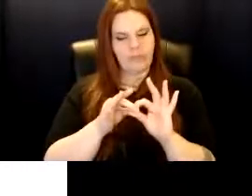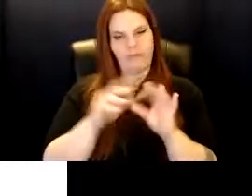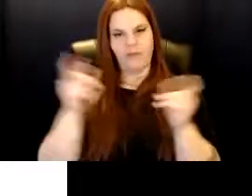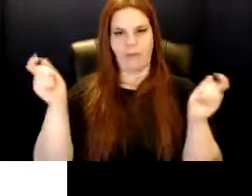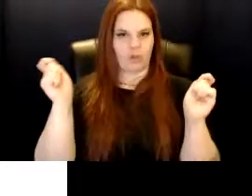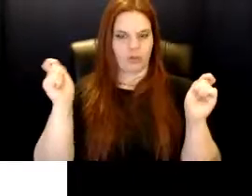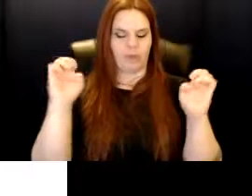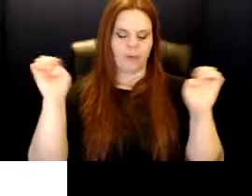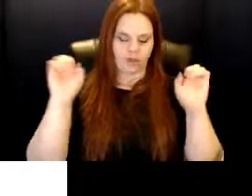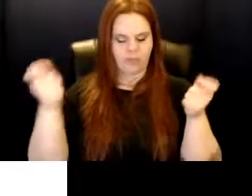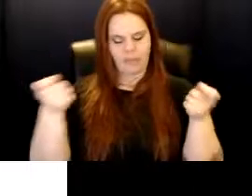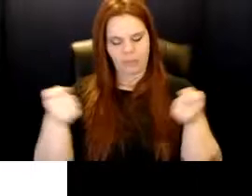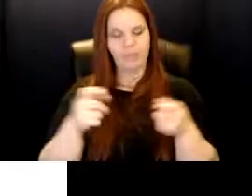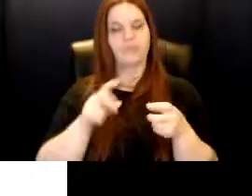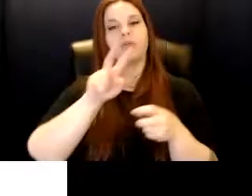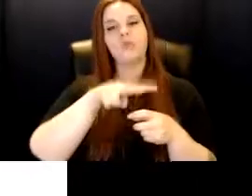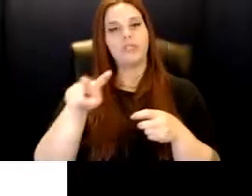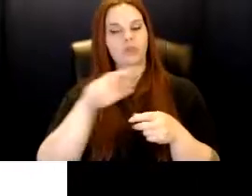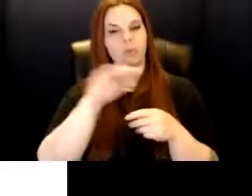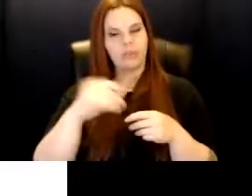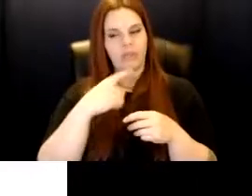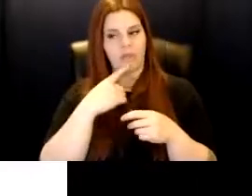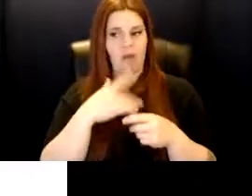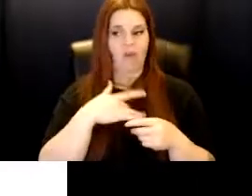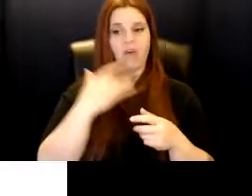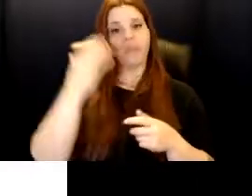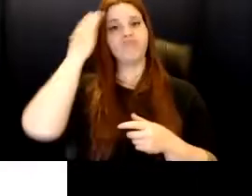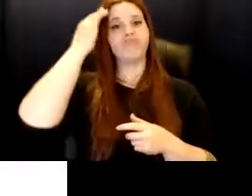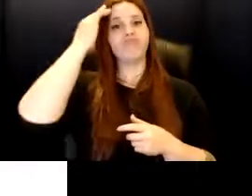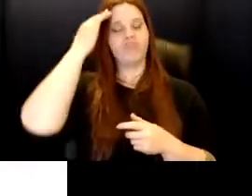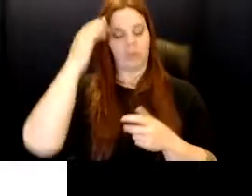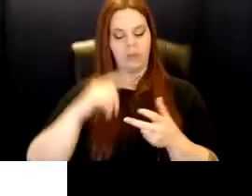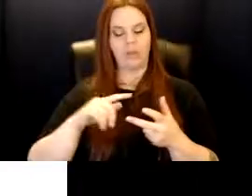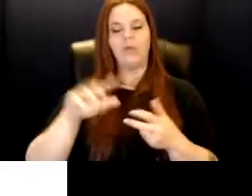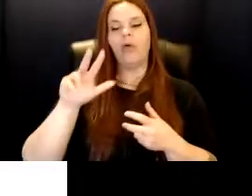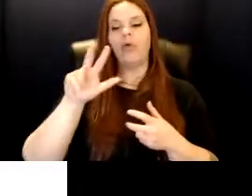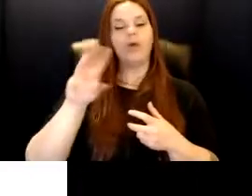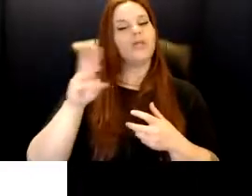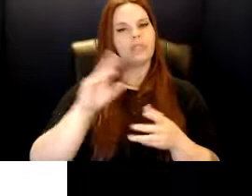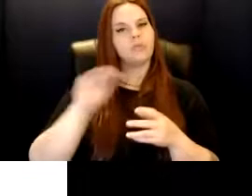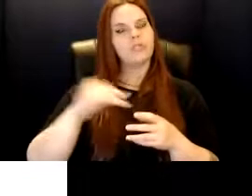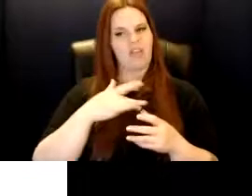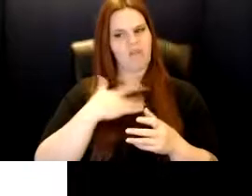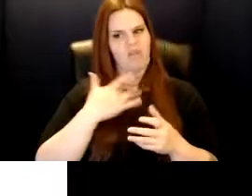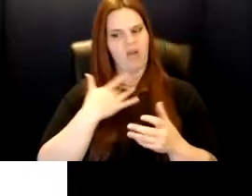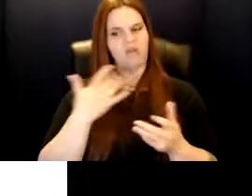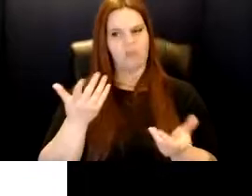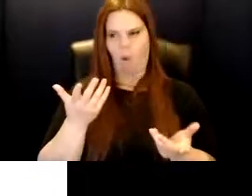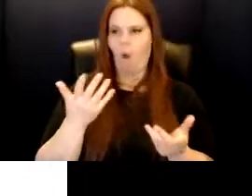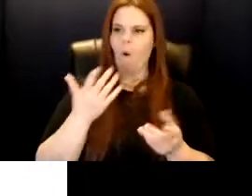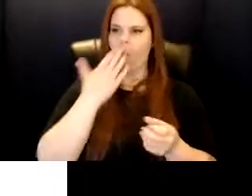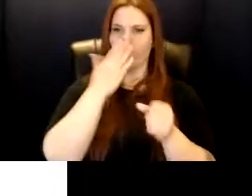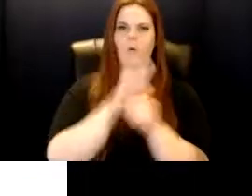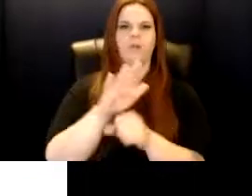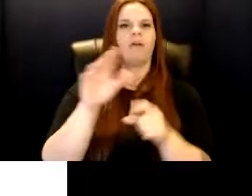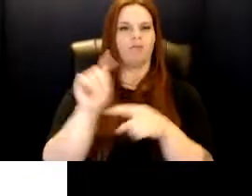management. 22% said they felt knowledgeable about it. 36% said they felt that they had had adequate